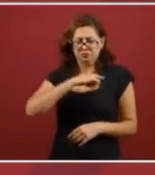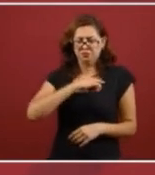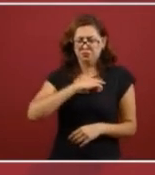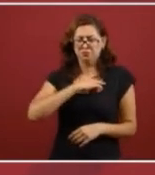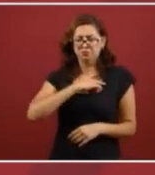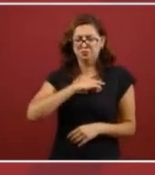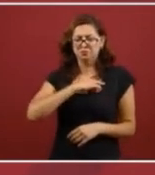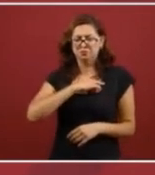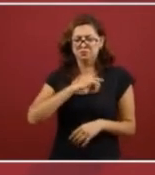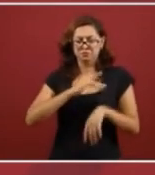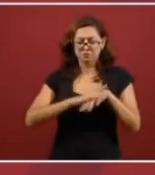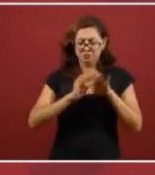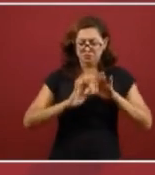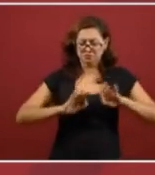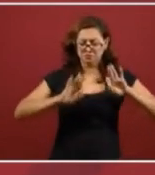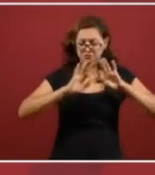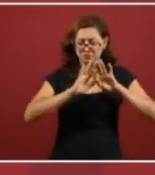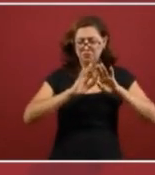is important